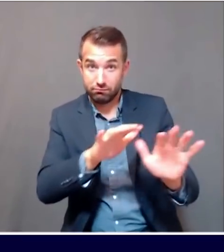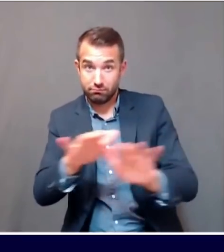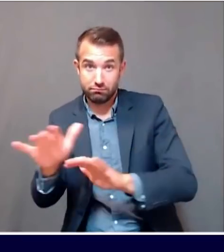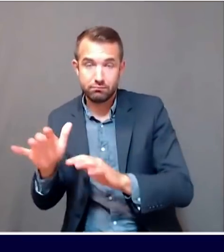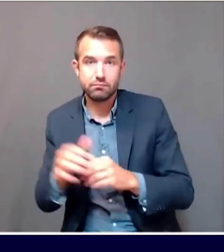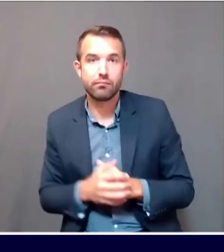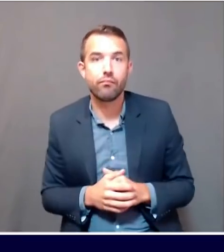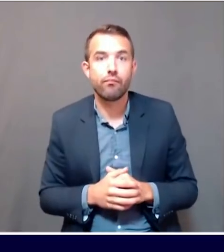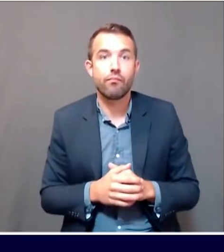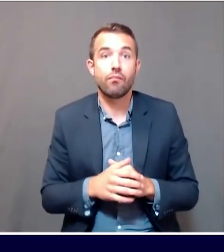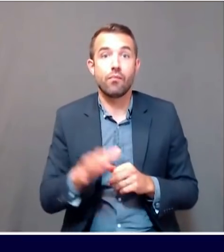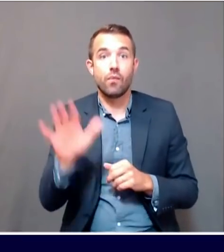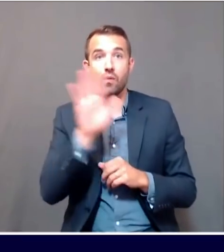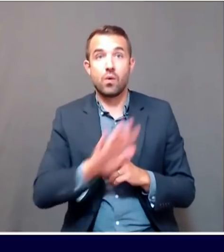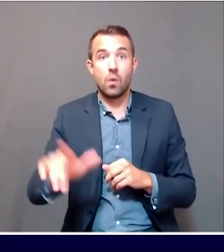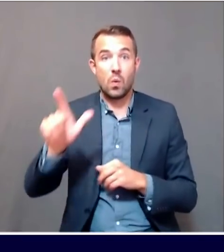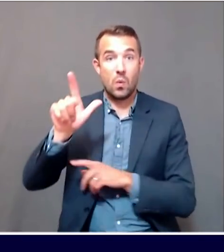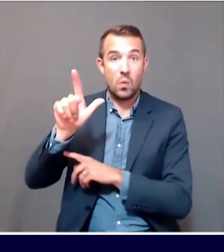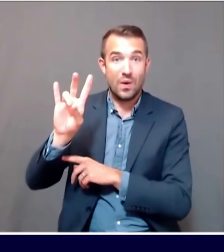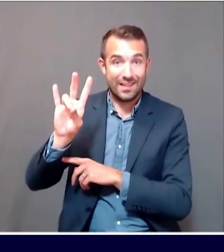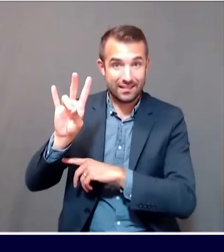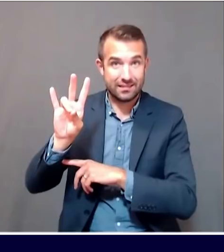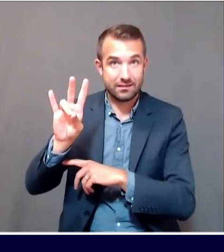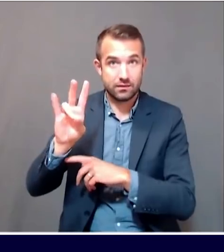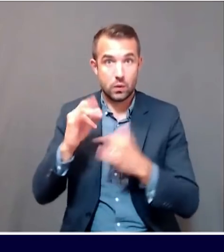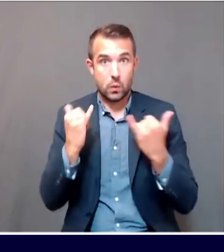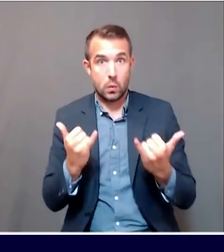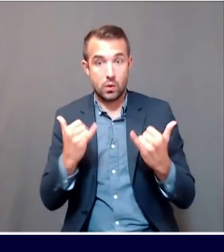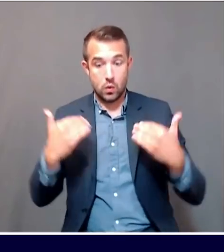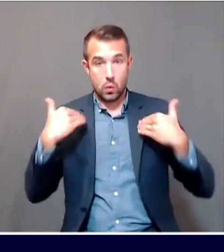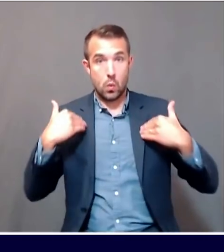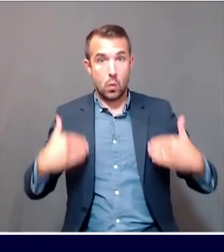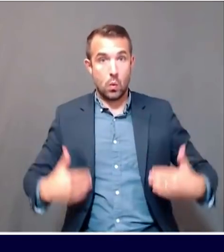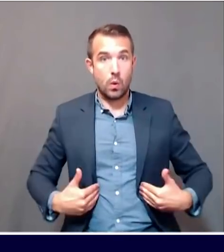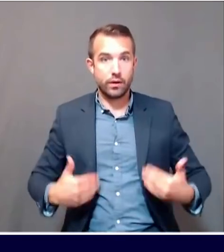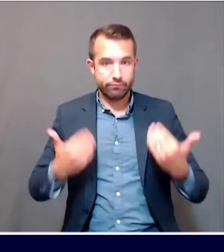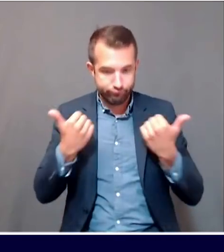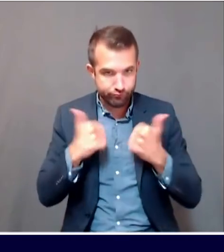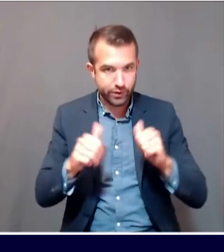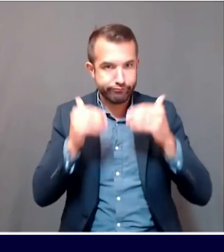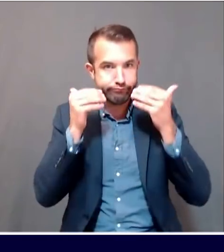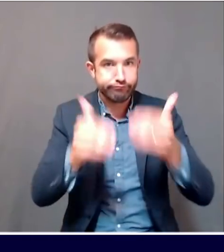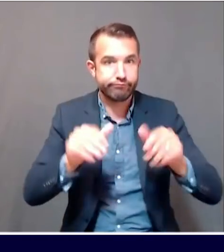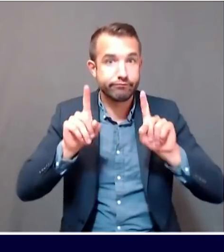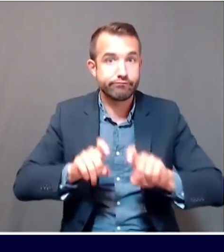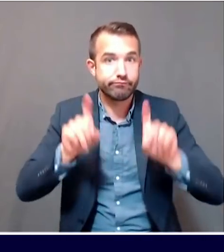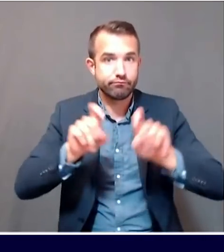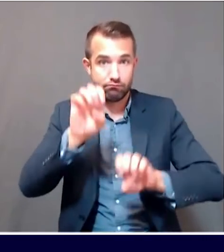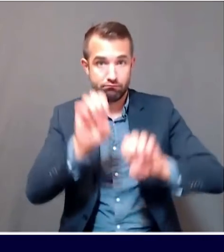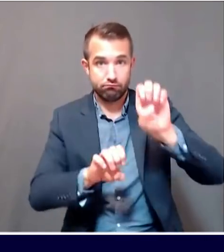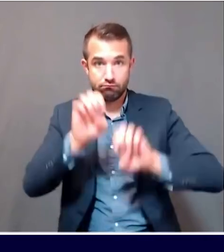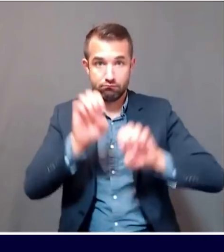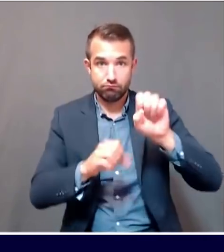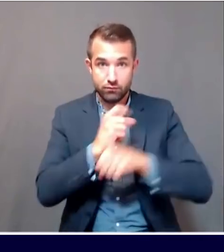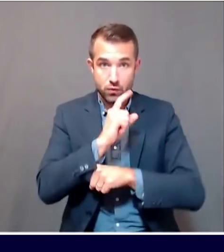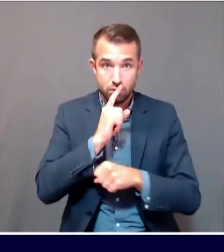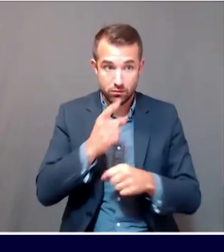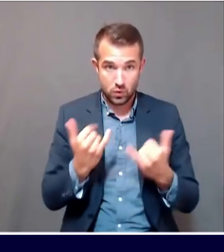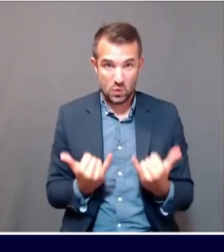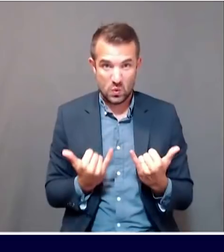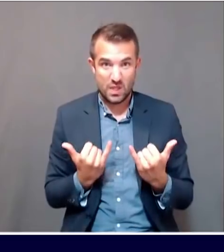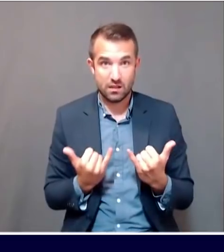are currently in human trials. And according to Dr. Fauci, the goal of this approach is to